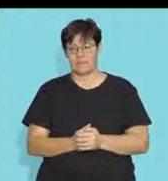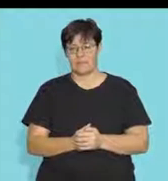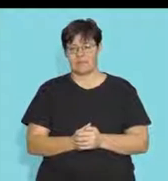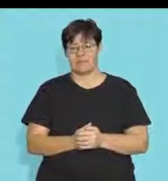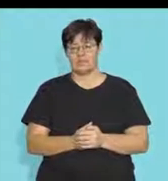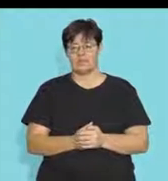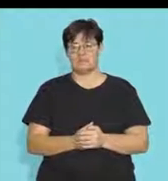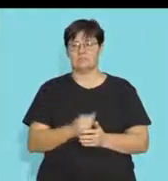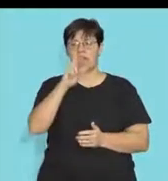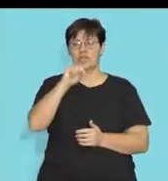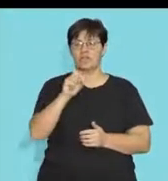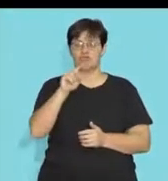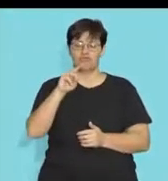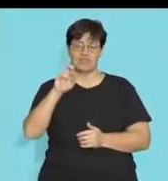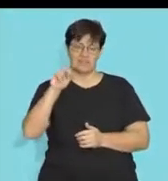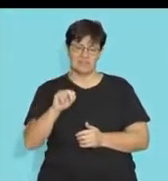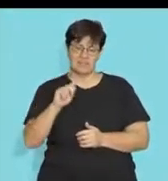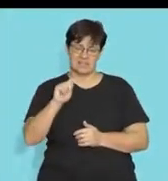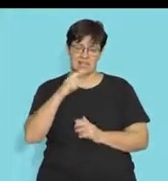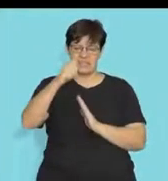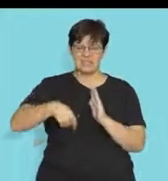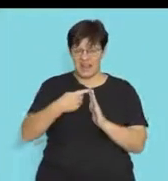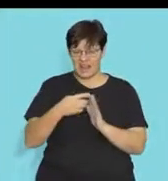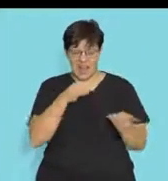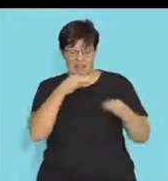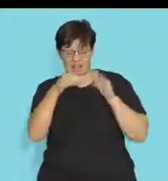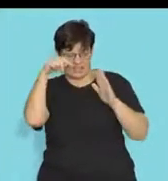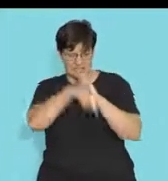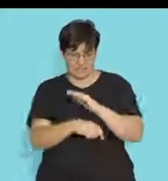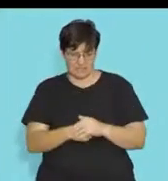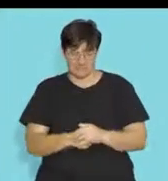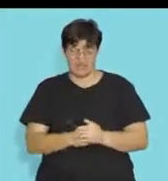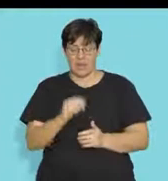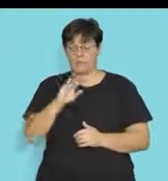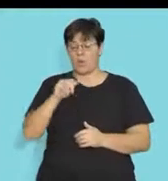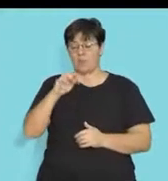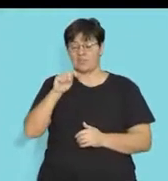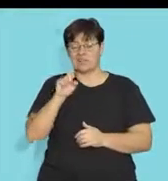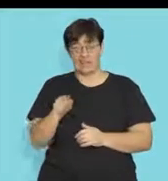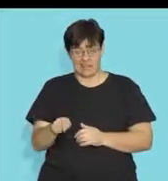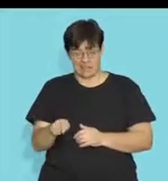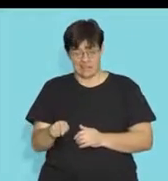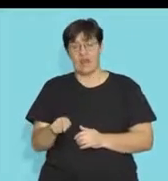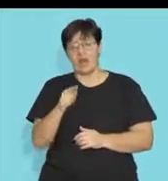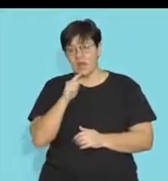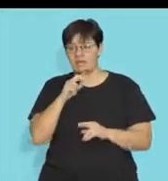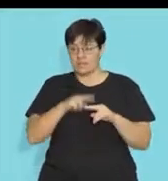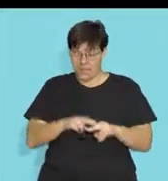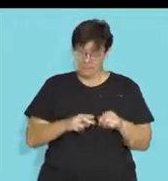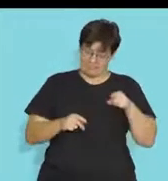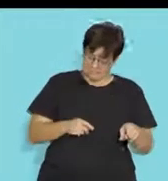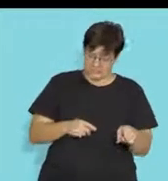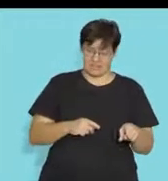Again, let's unpack the nutrient cycle in detail. So the biotic components in an ecosystem depend on the